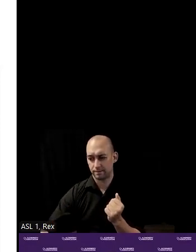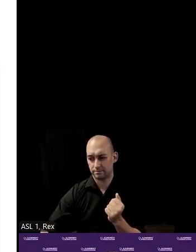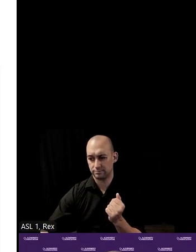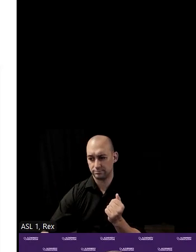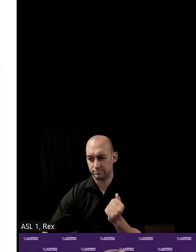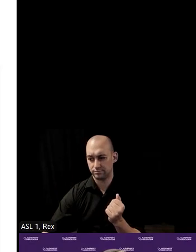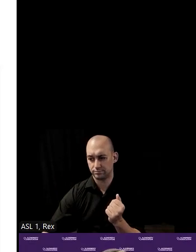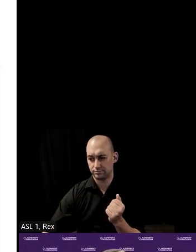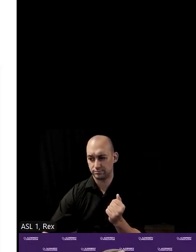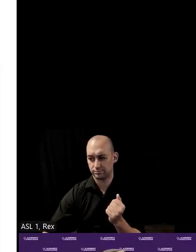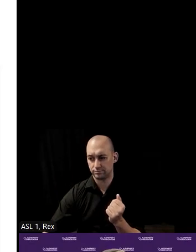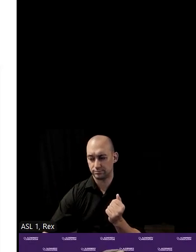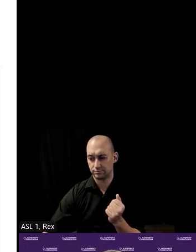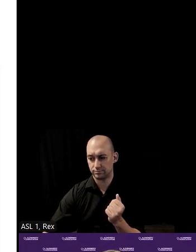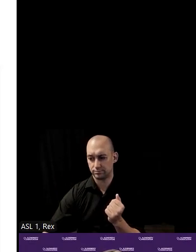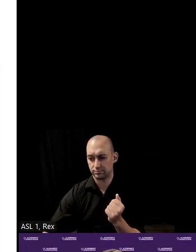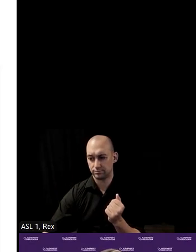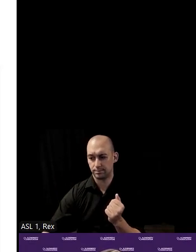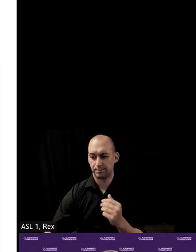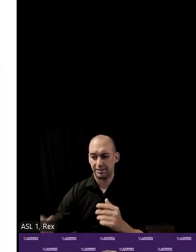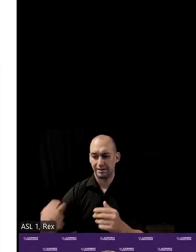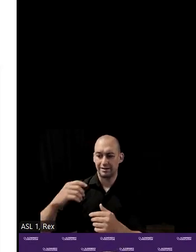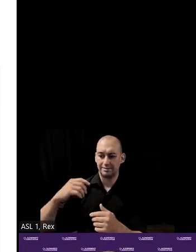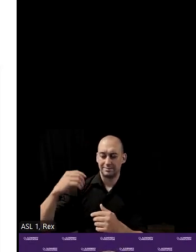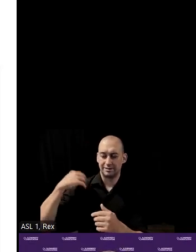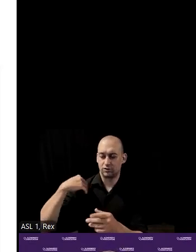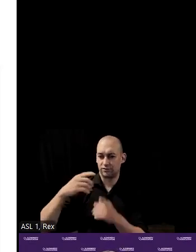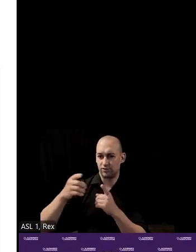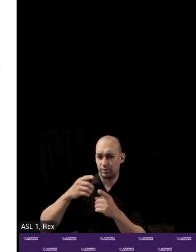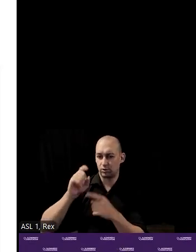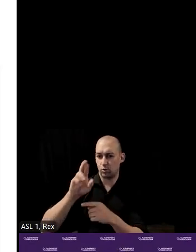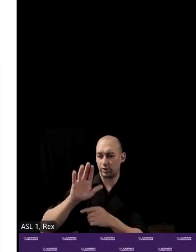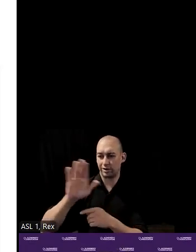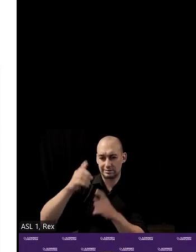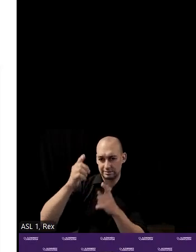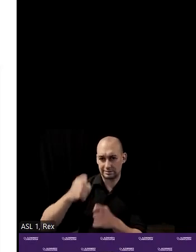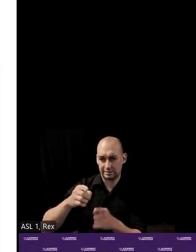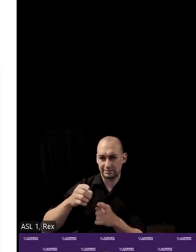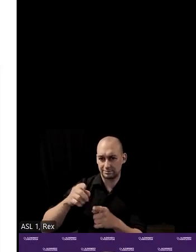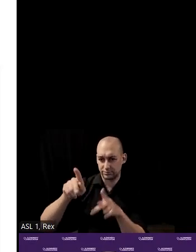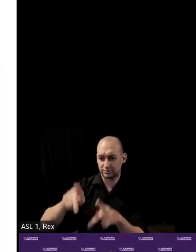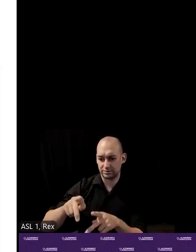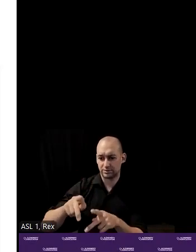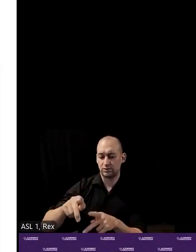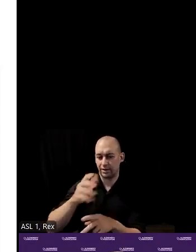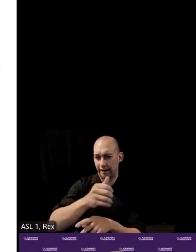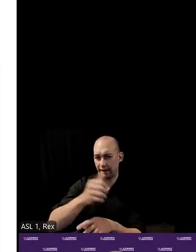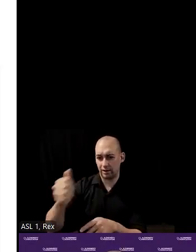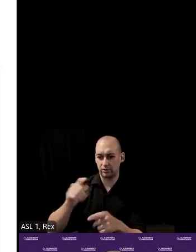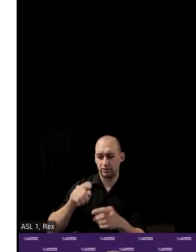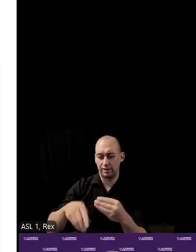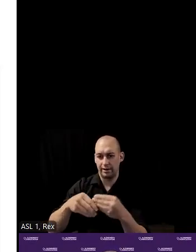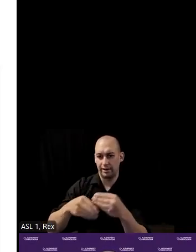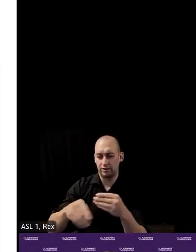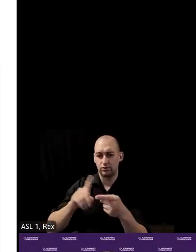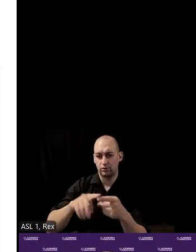or his or her designee to from the Commission on Aging to the committee as well. So those are